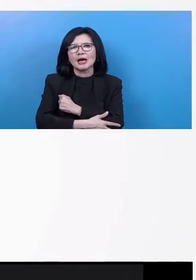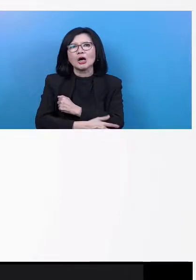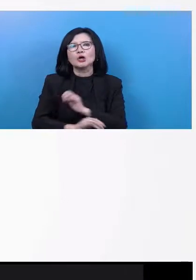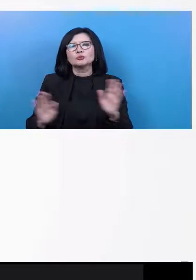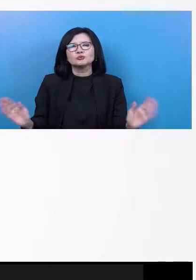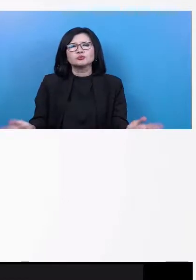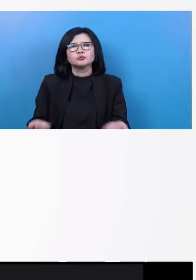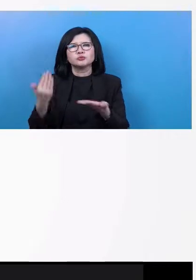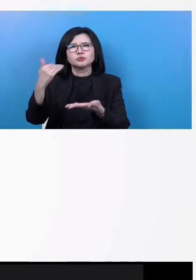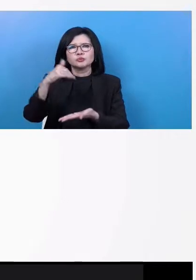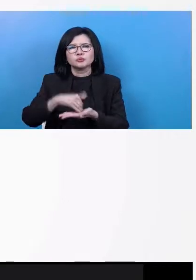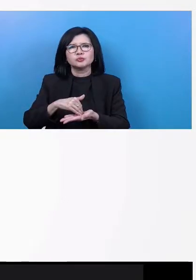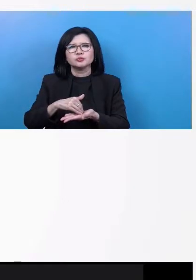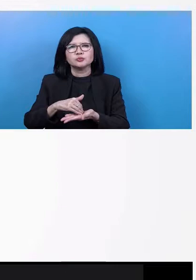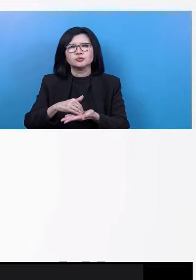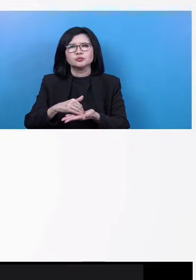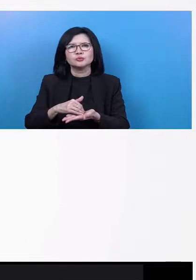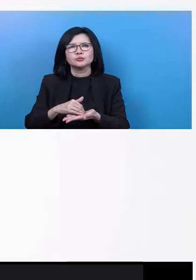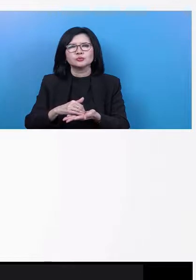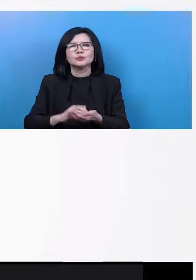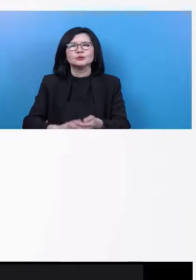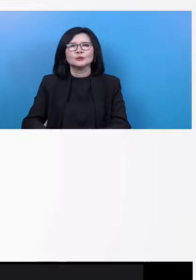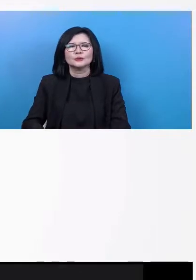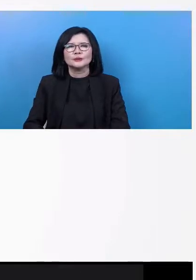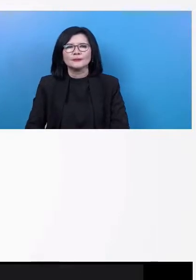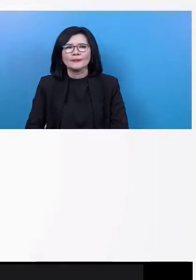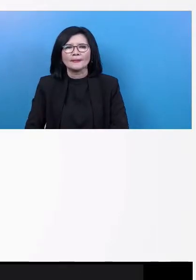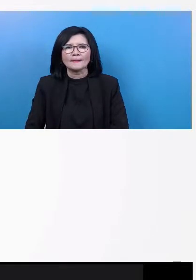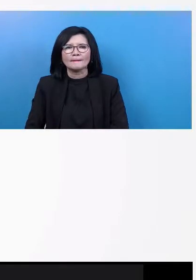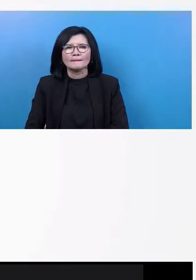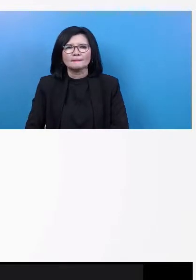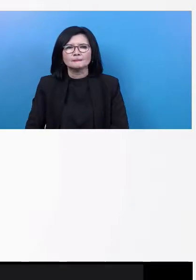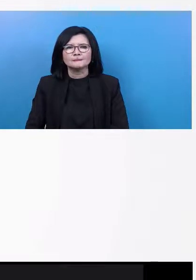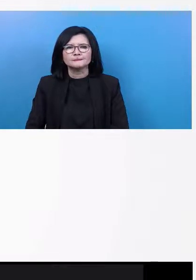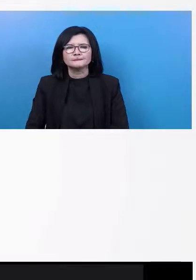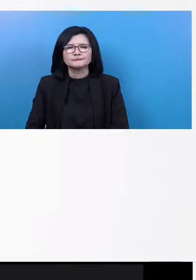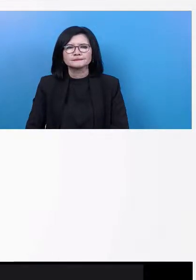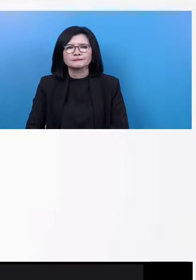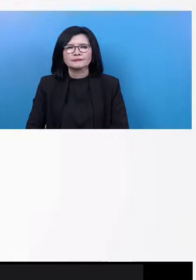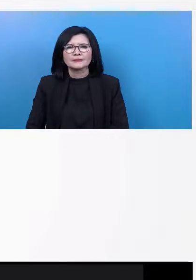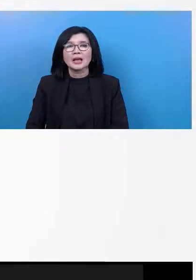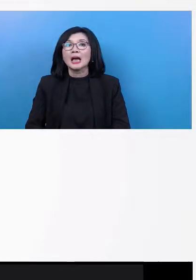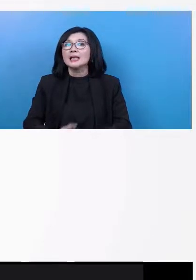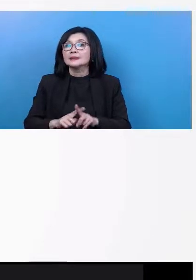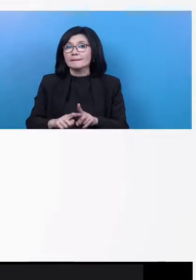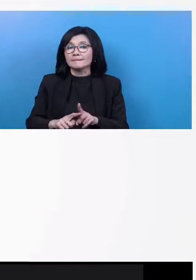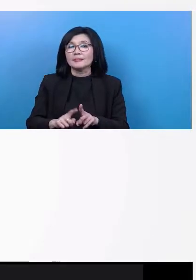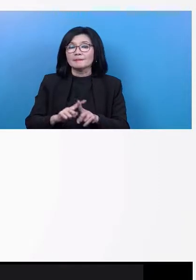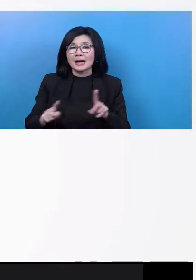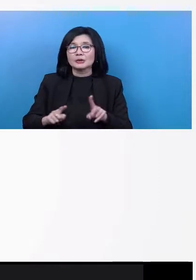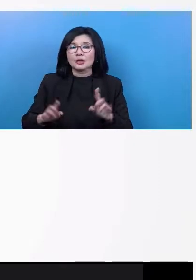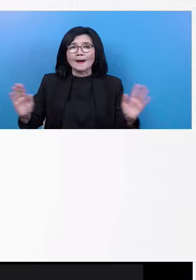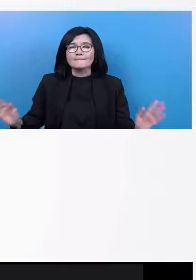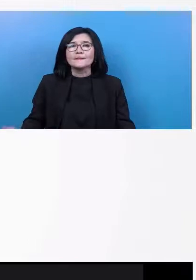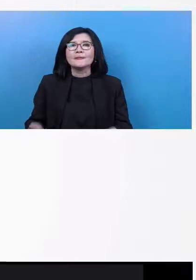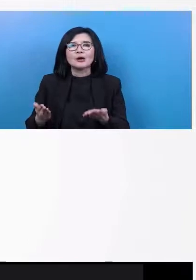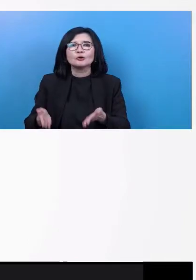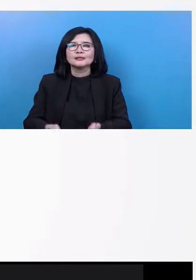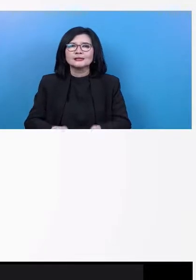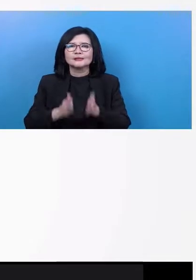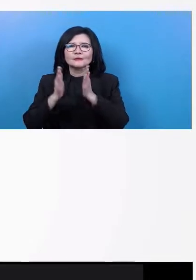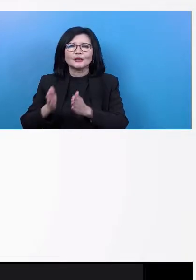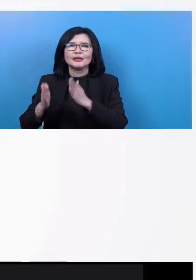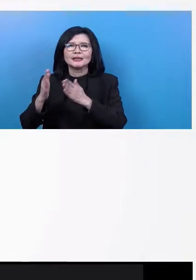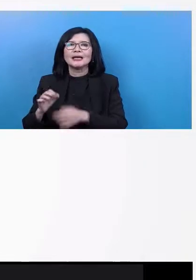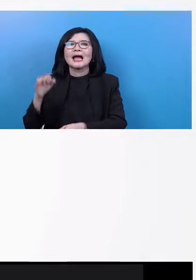development. So that is, we have to improve infrastructure for the mainly renewable energy